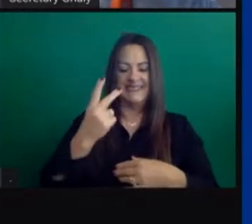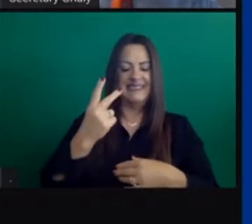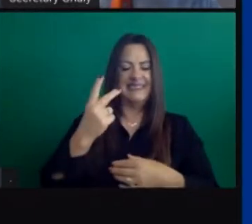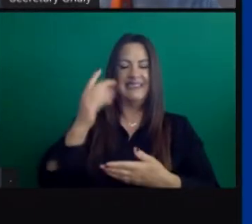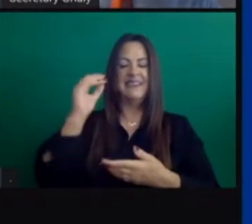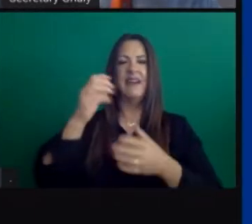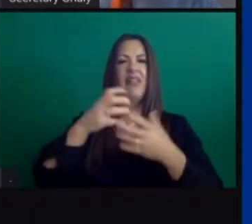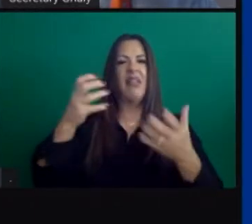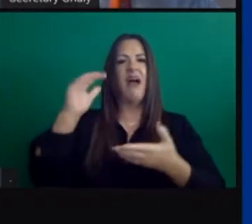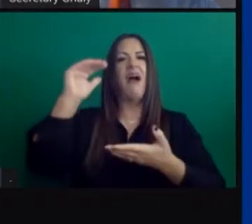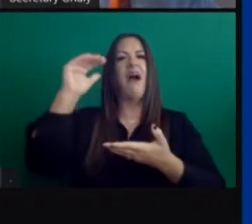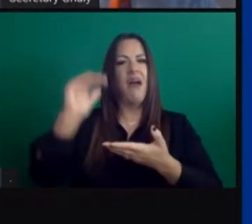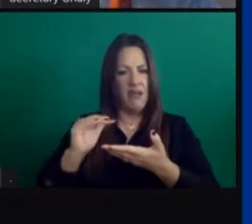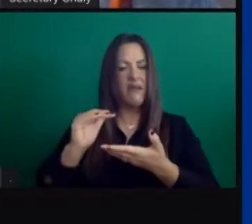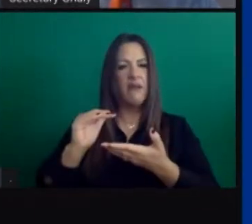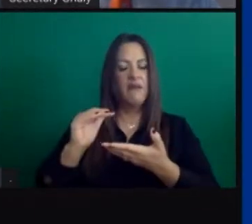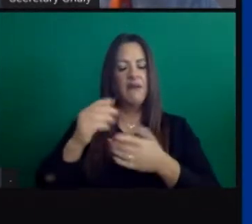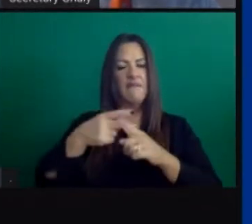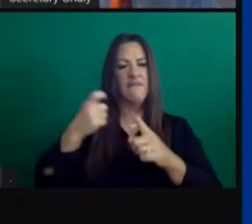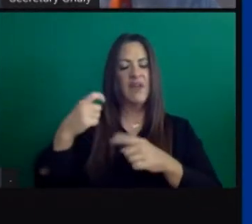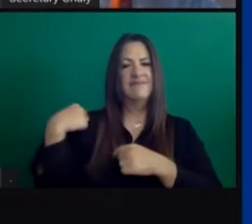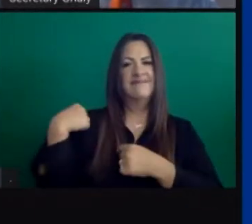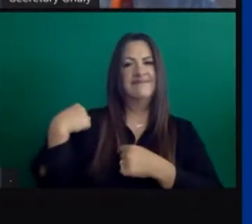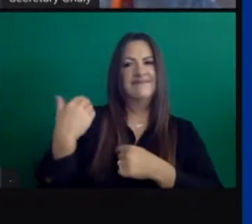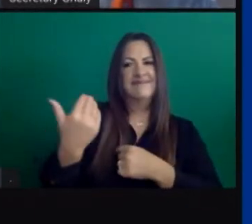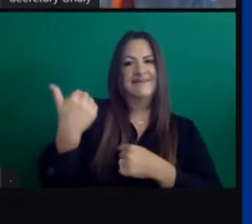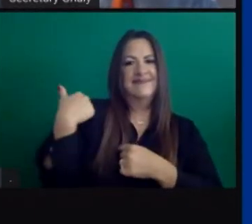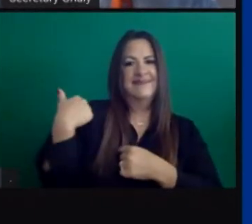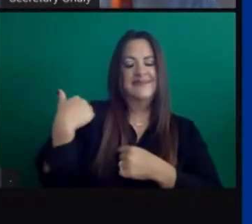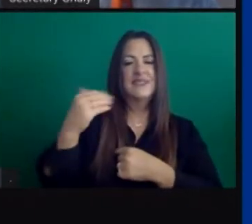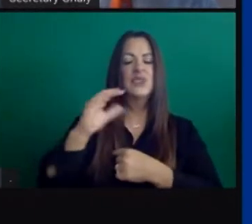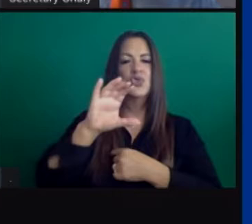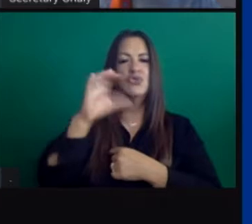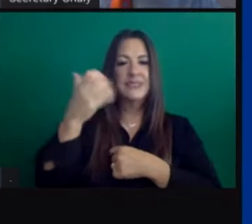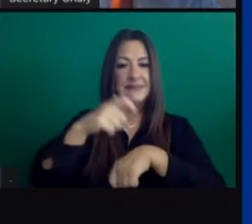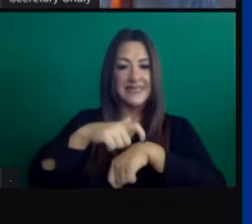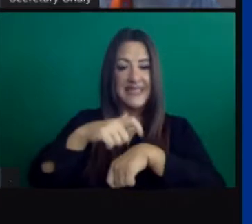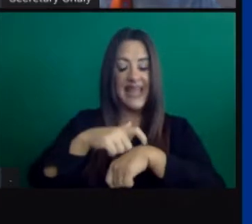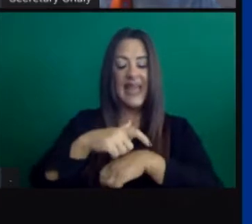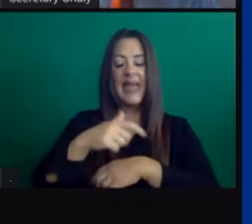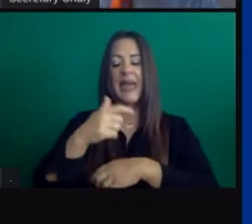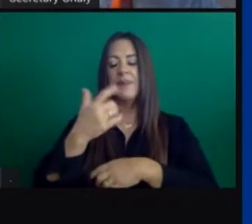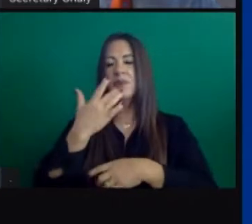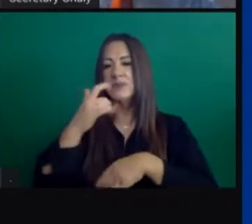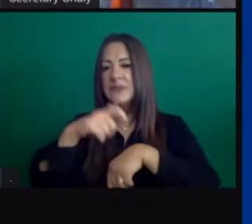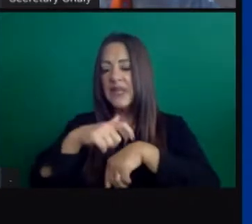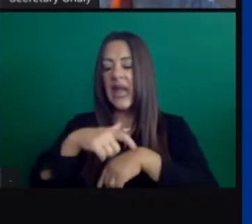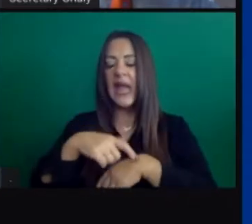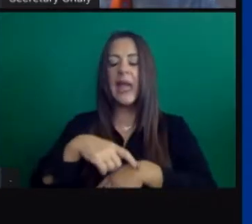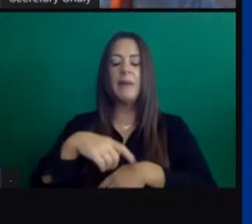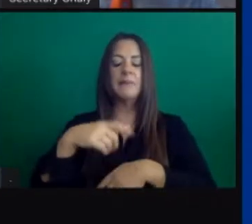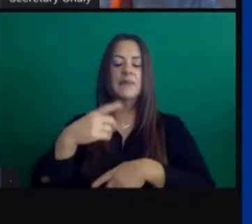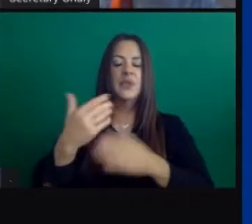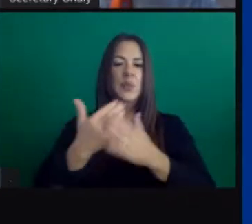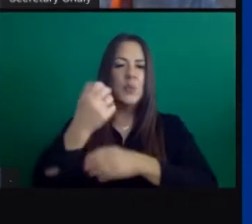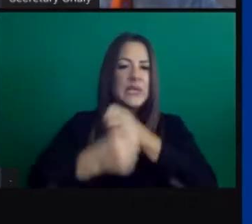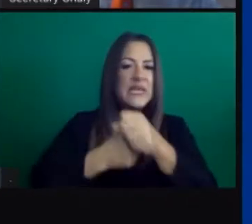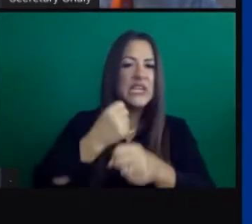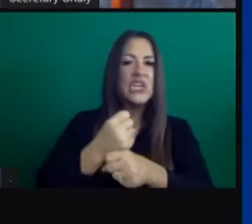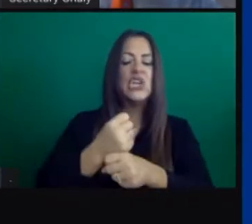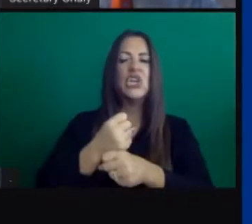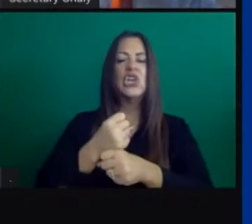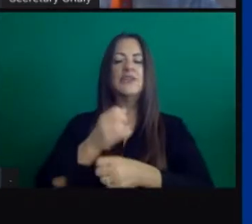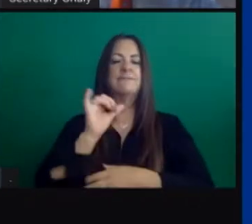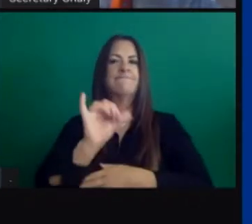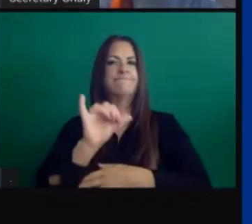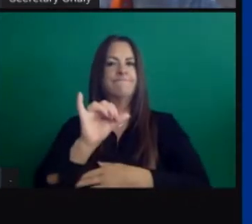over the Christmas and New Year holidays that we expected. We've seen, and you'll see in a moment, that the R effective,